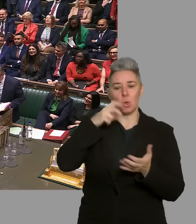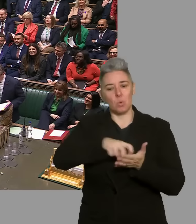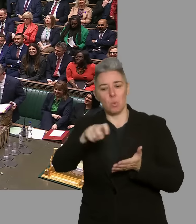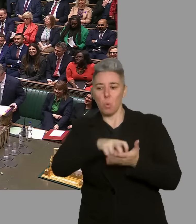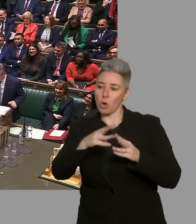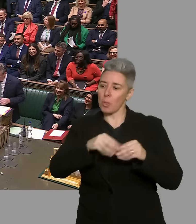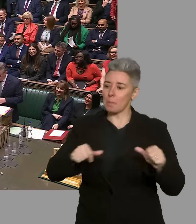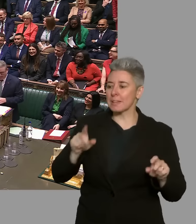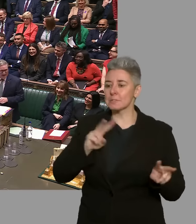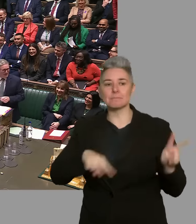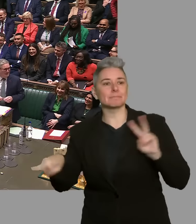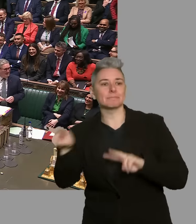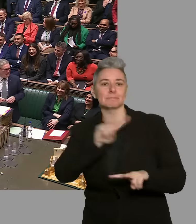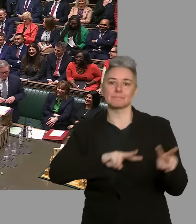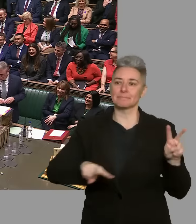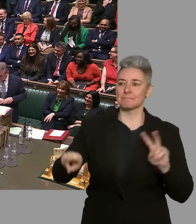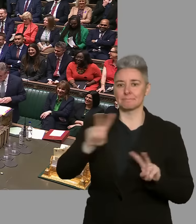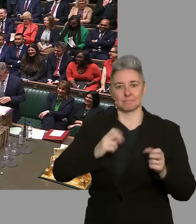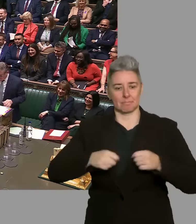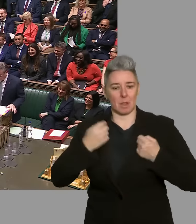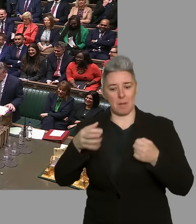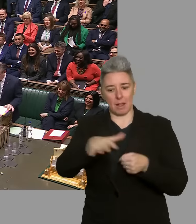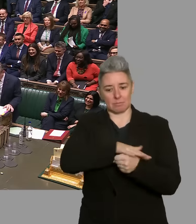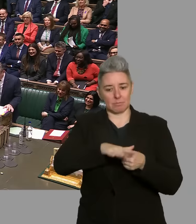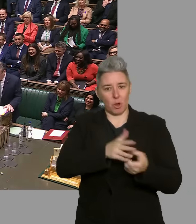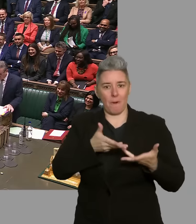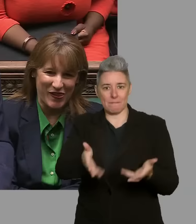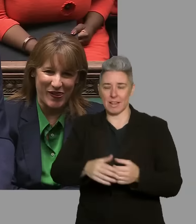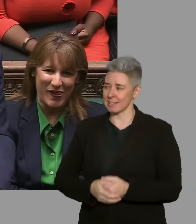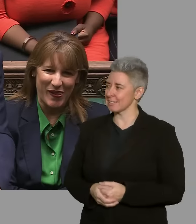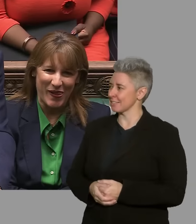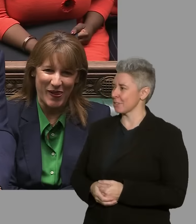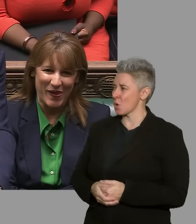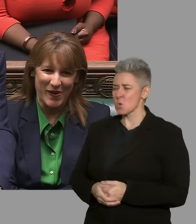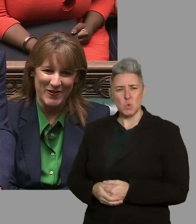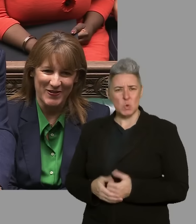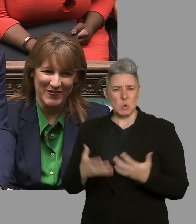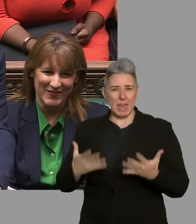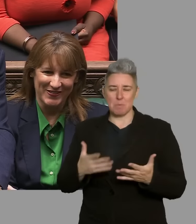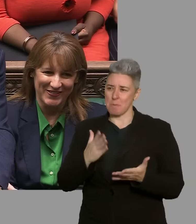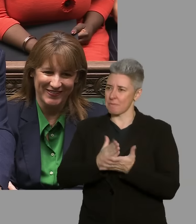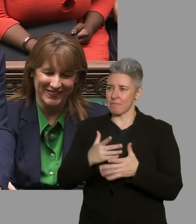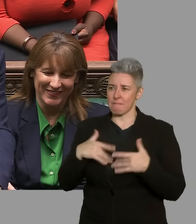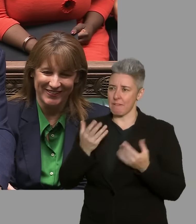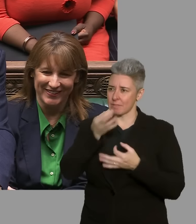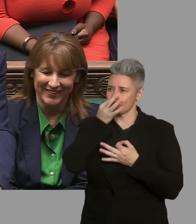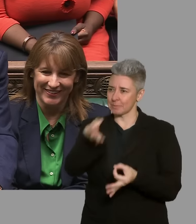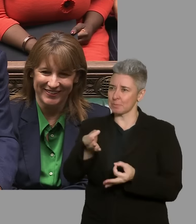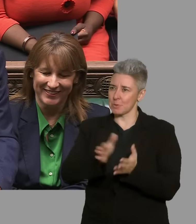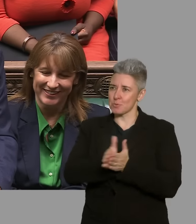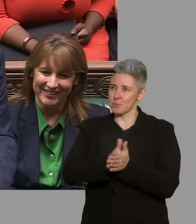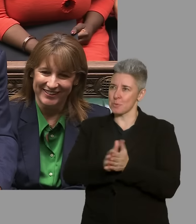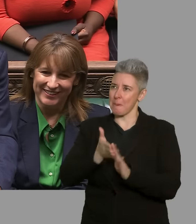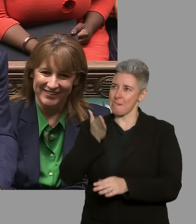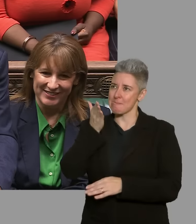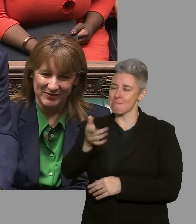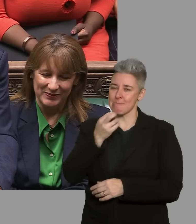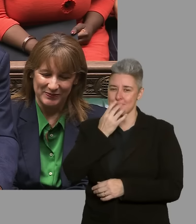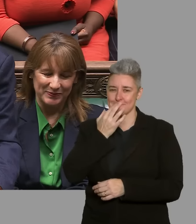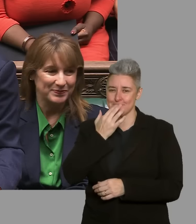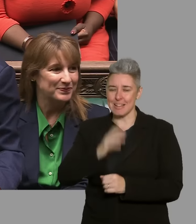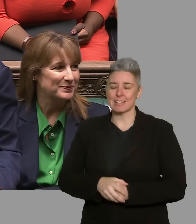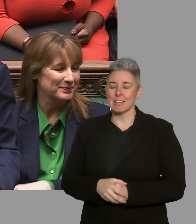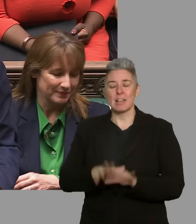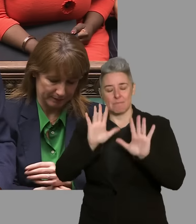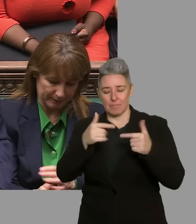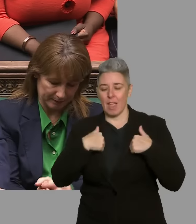just at the moment. Mr. Speaker, I'm proud to be putting power and resources directly back in the hands of local people